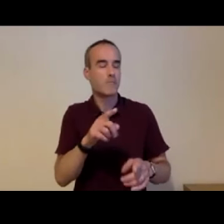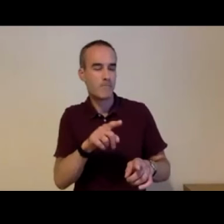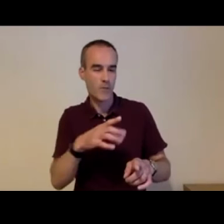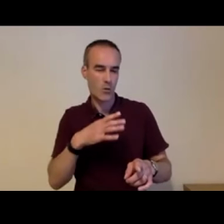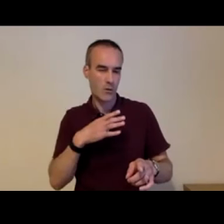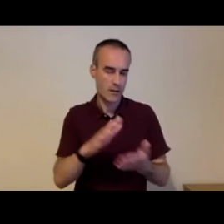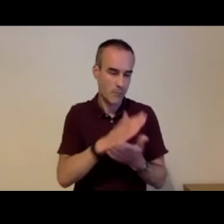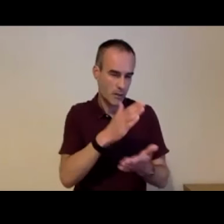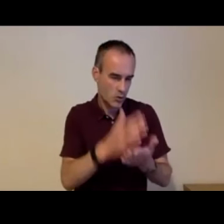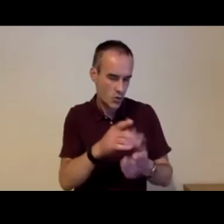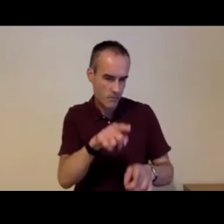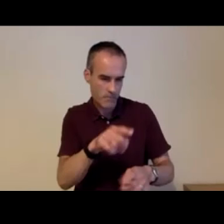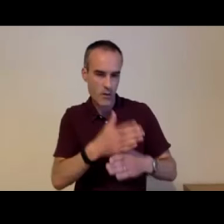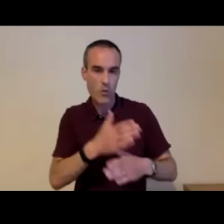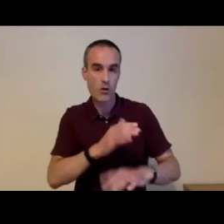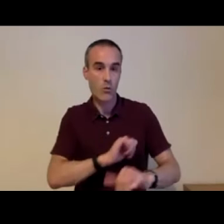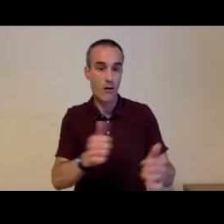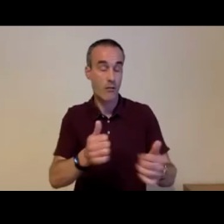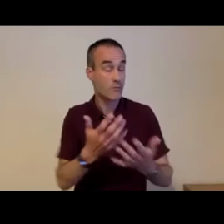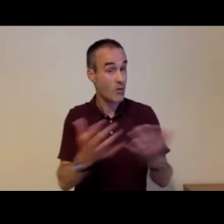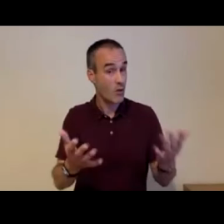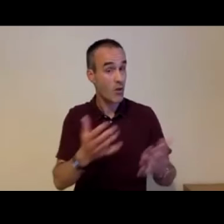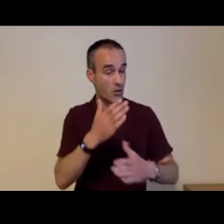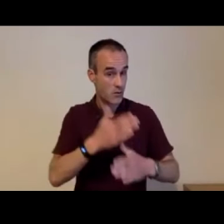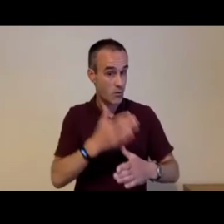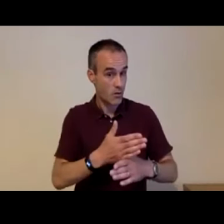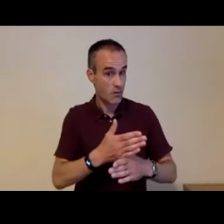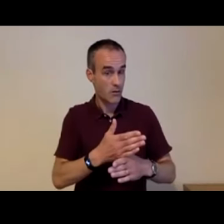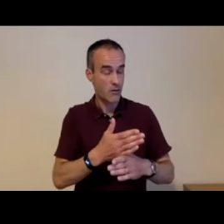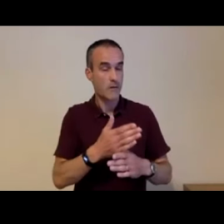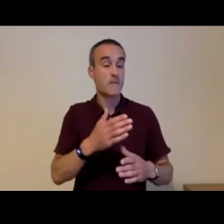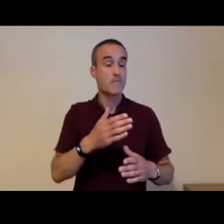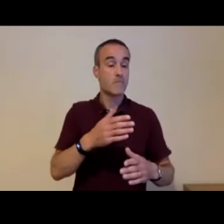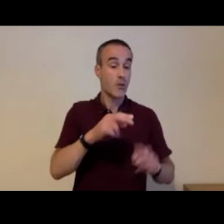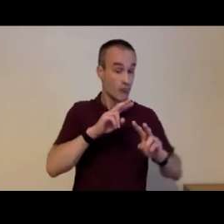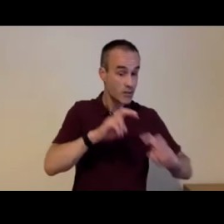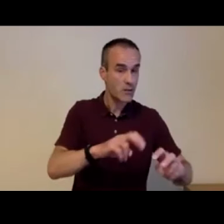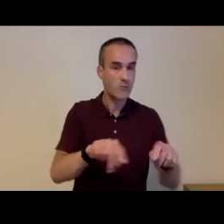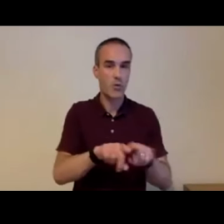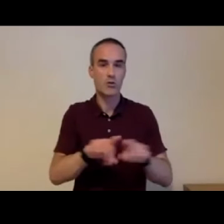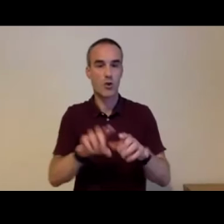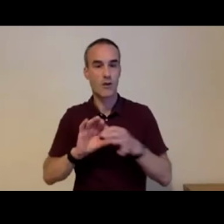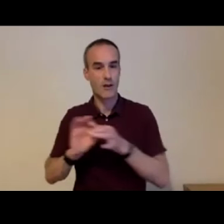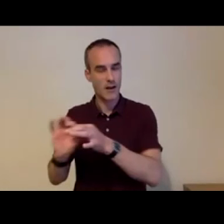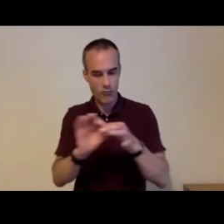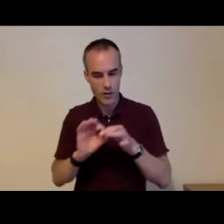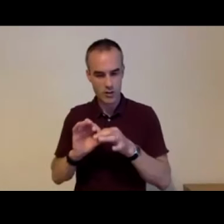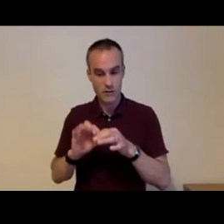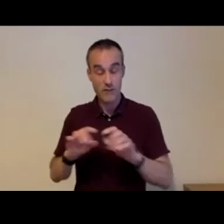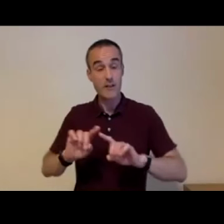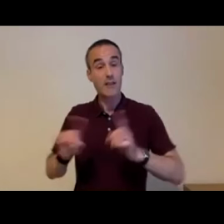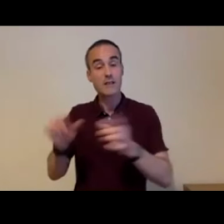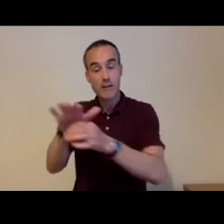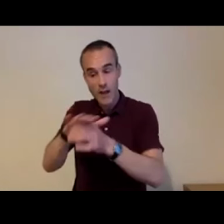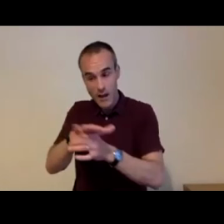going on and lots of evidence of collaboration, both among the different disciplines that are needed in this area,